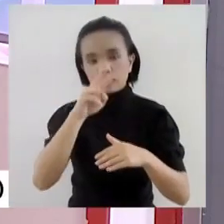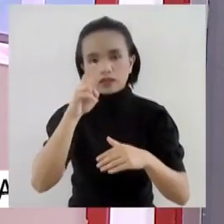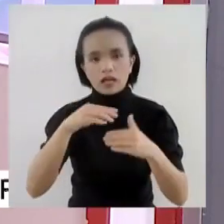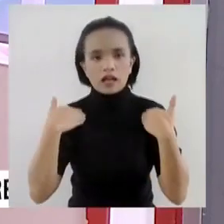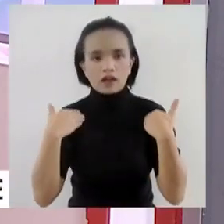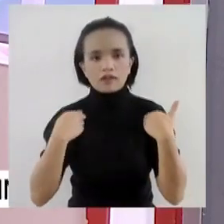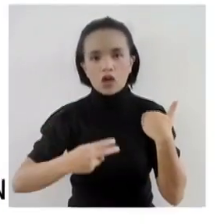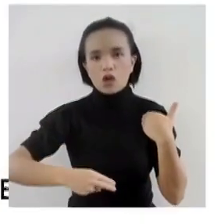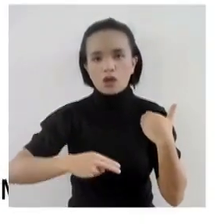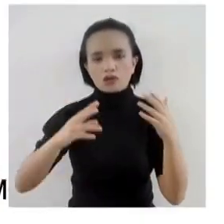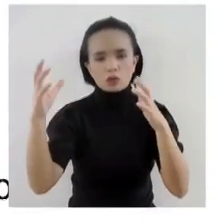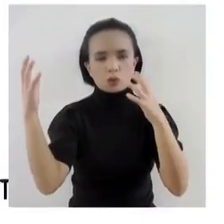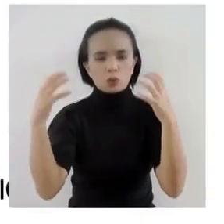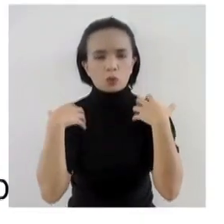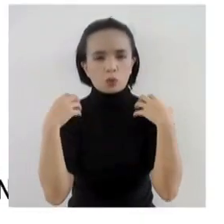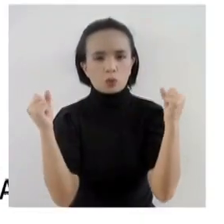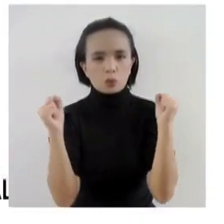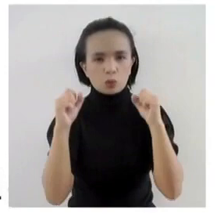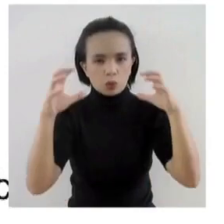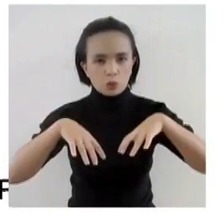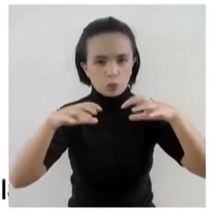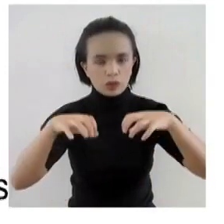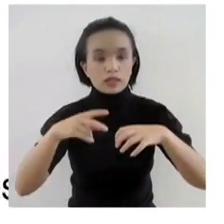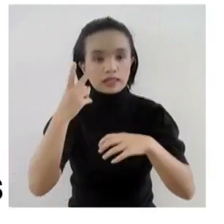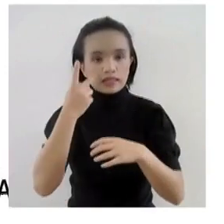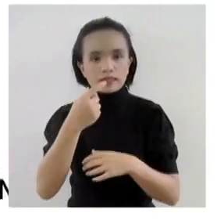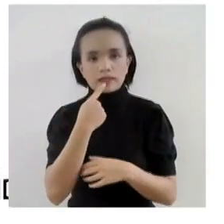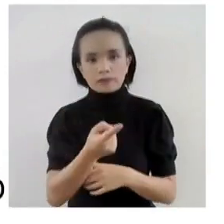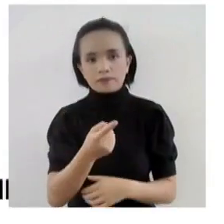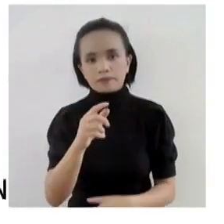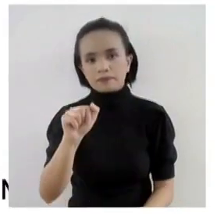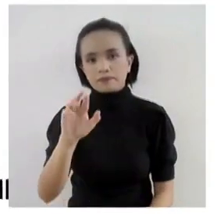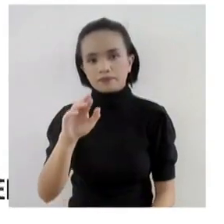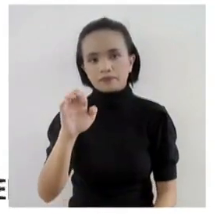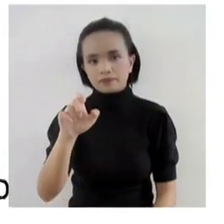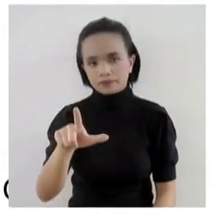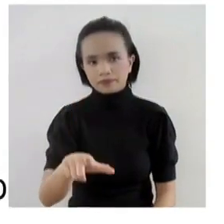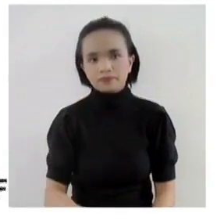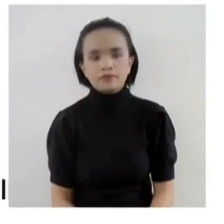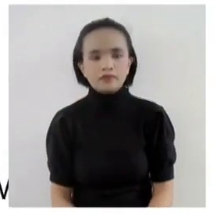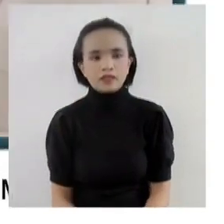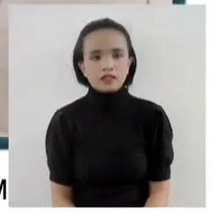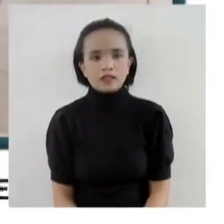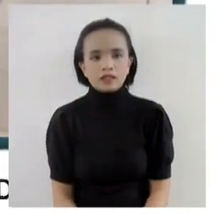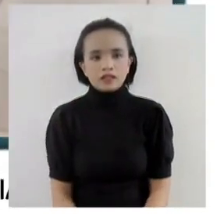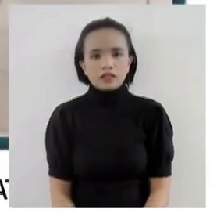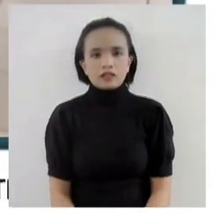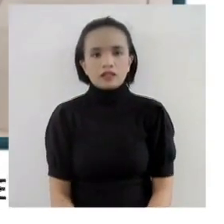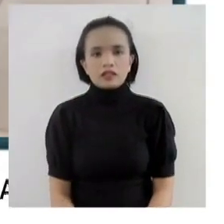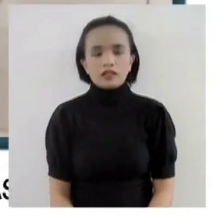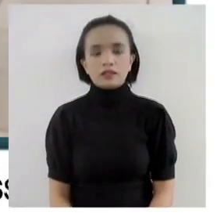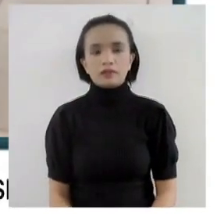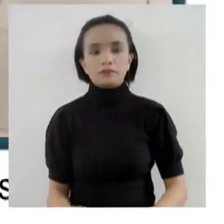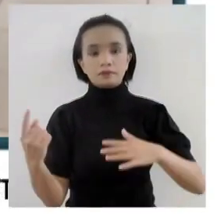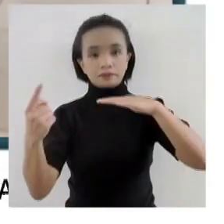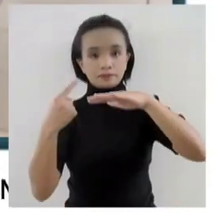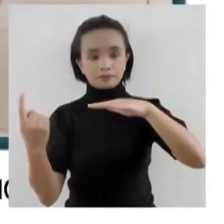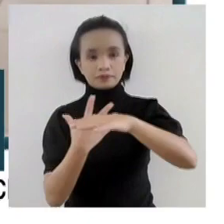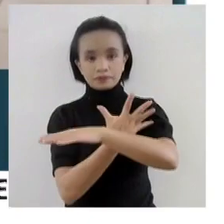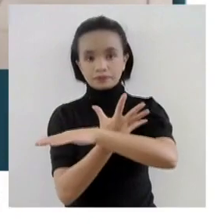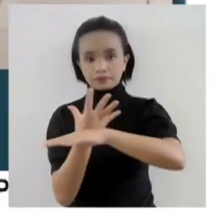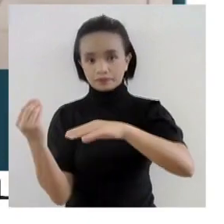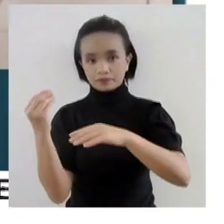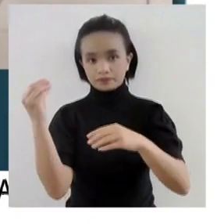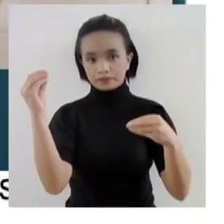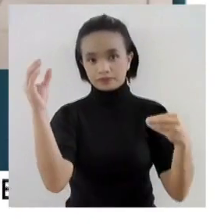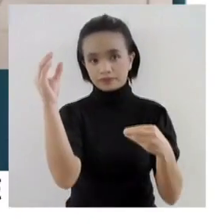now from ABS-CBN's resident meteorologist Ariel Rojas. Ariel, over to you. Carmina, the low-pressure area east of Mindanao has